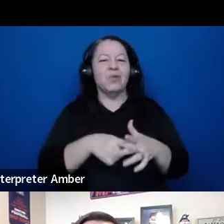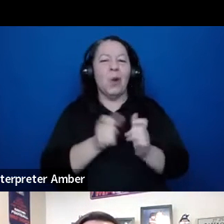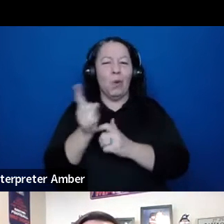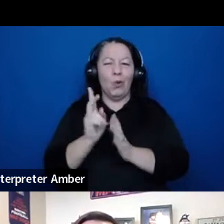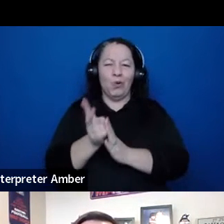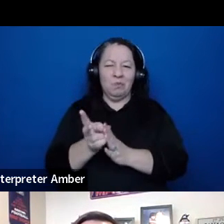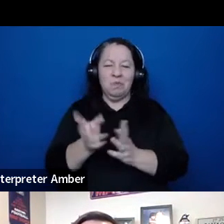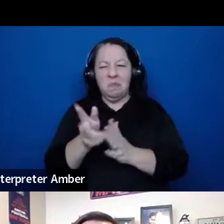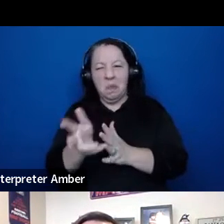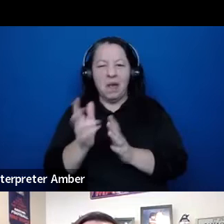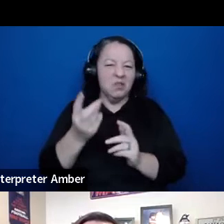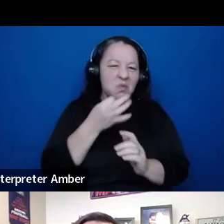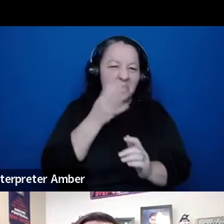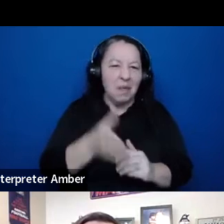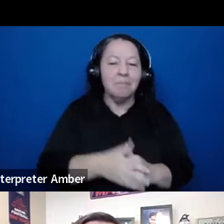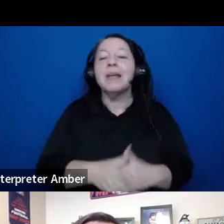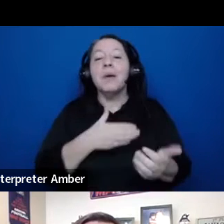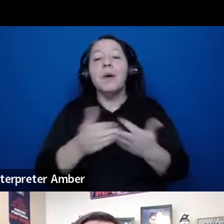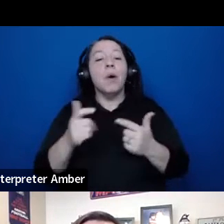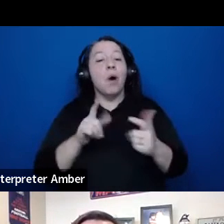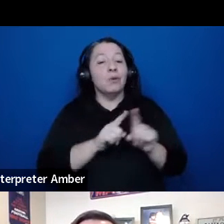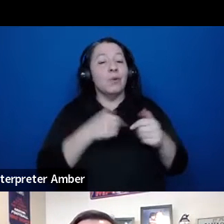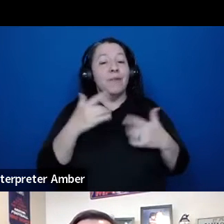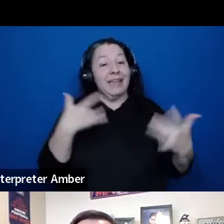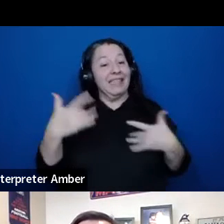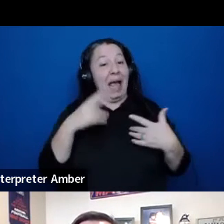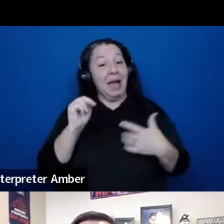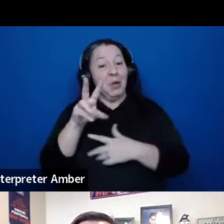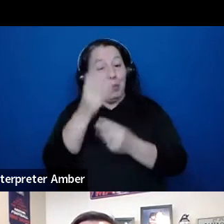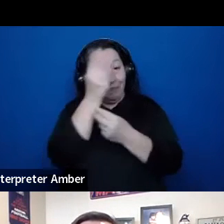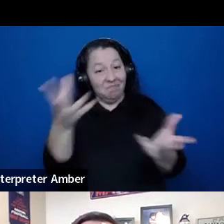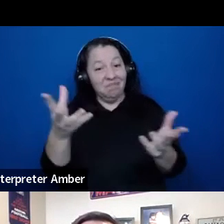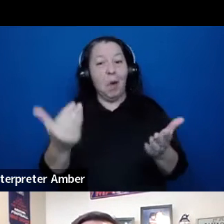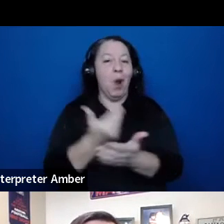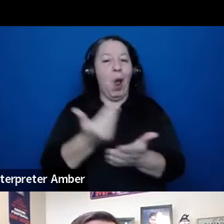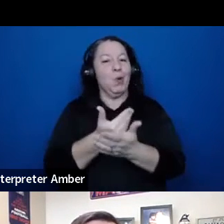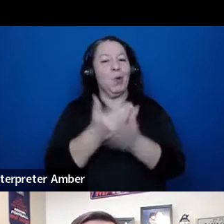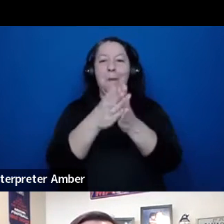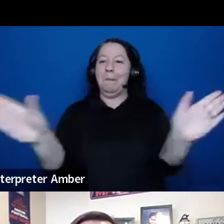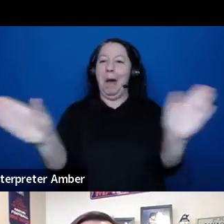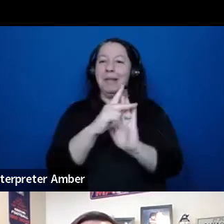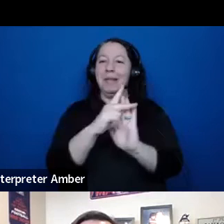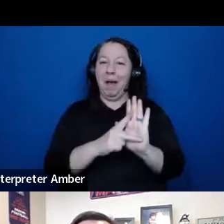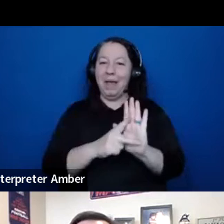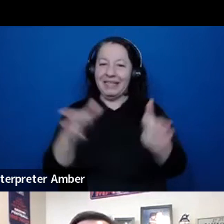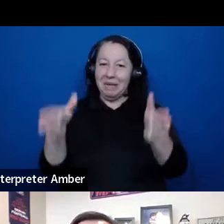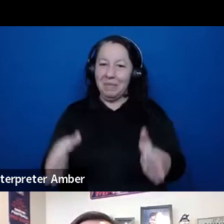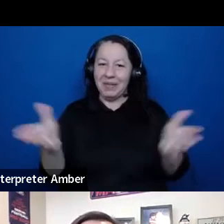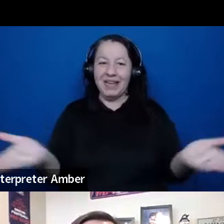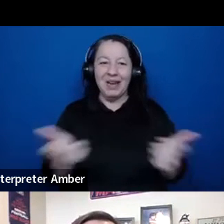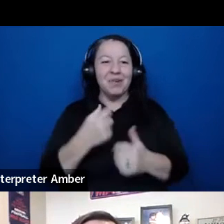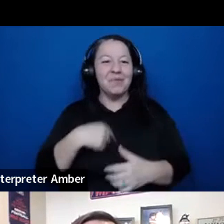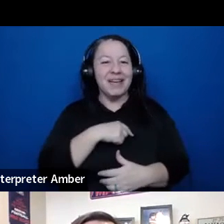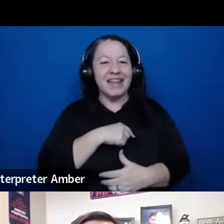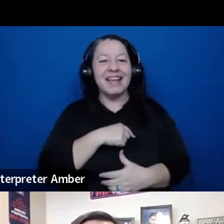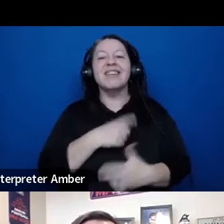bit. But we also have some exciting news. We have a brand new public policy person with us, and she's here today, even though she hasn't